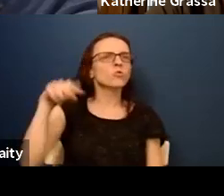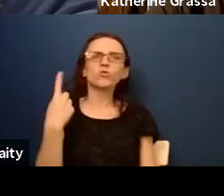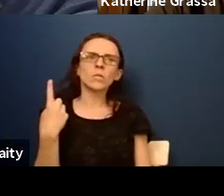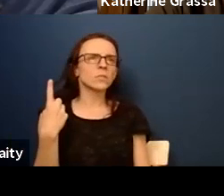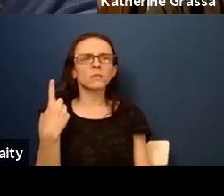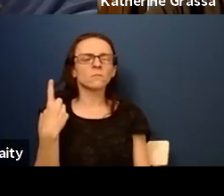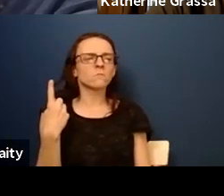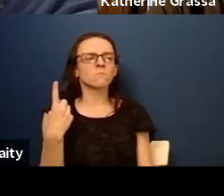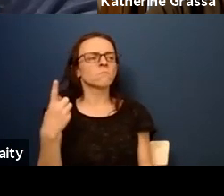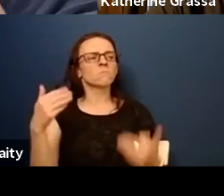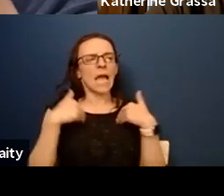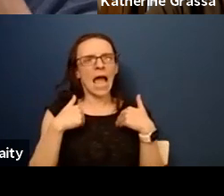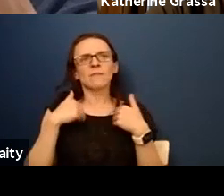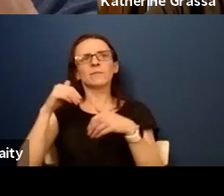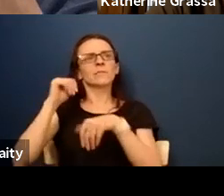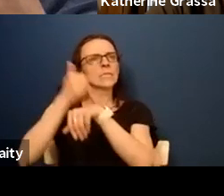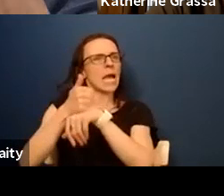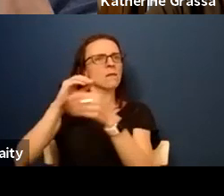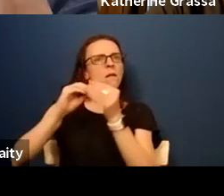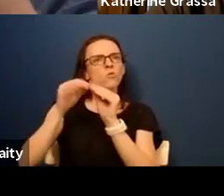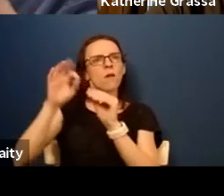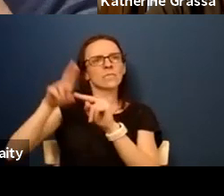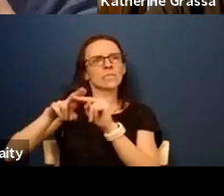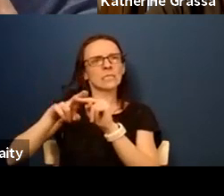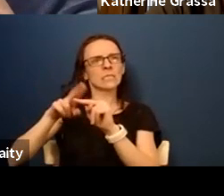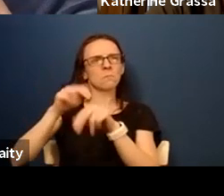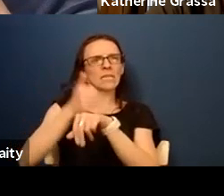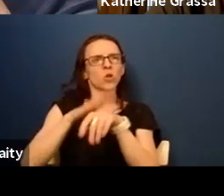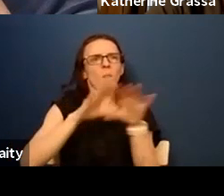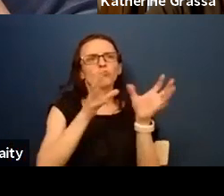had the set number of seats by those groupings.